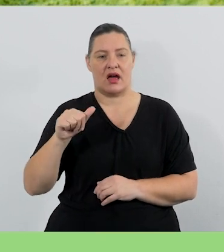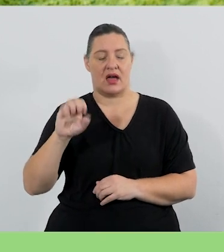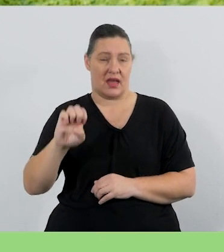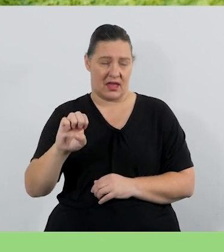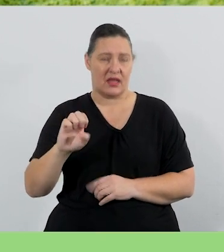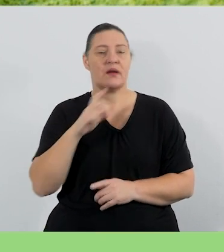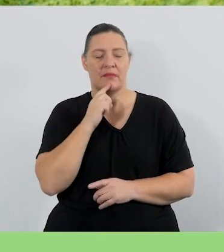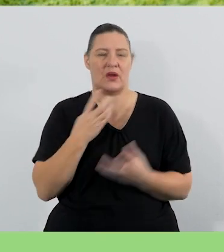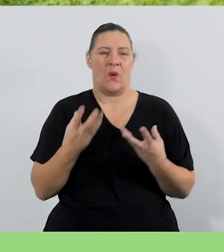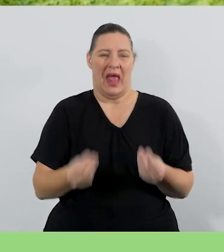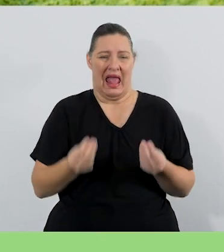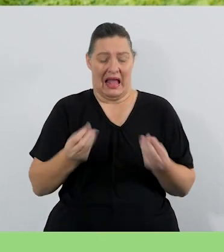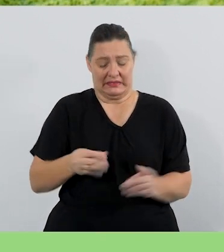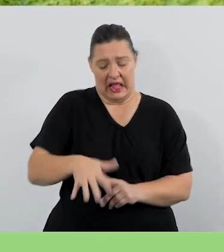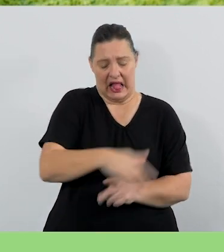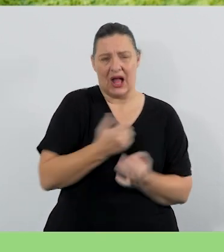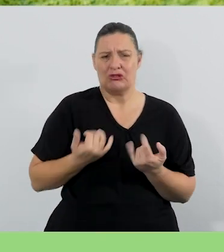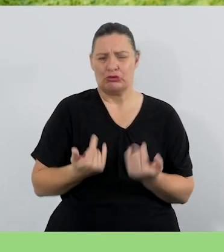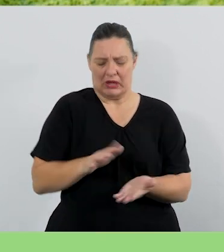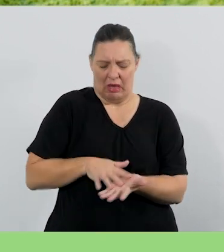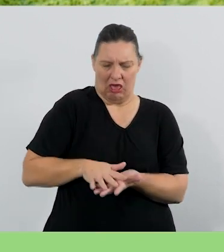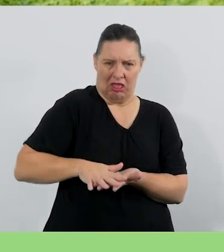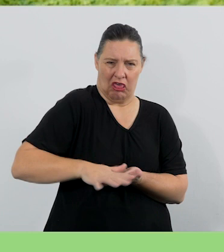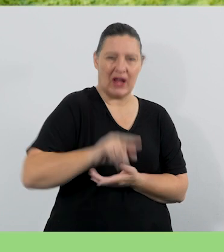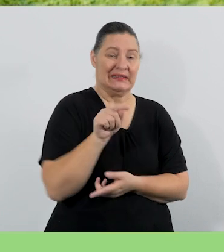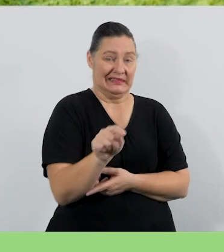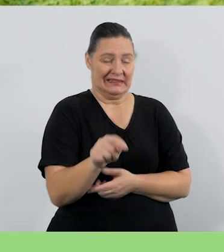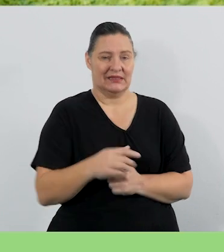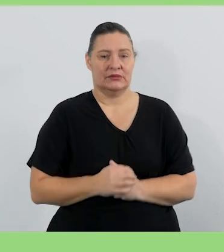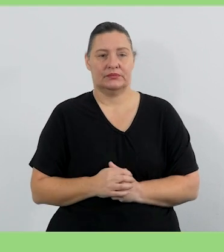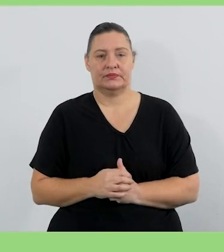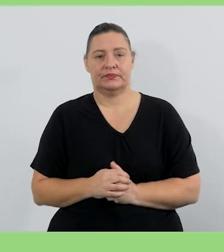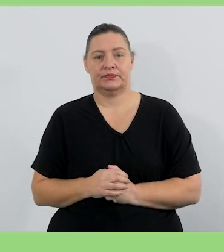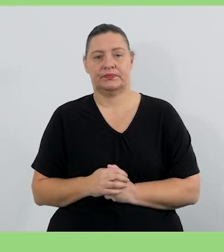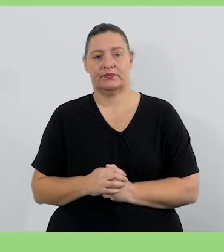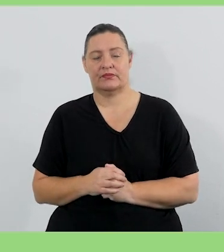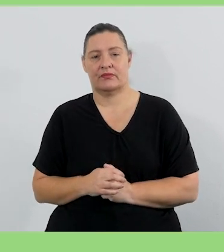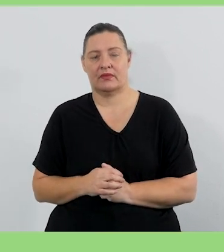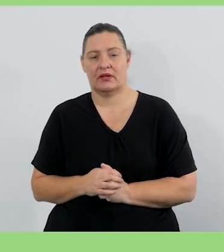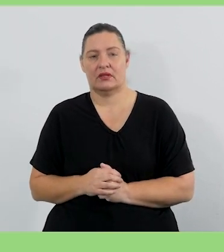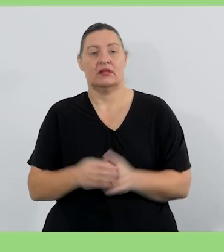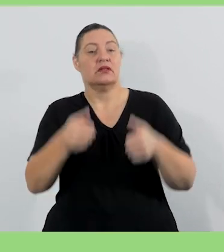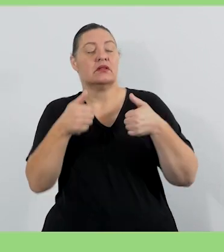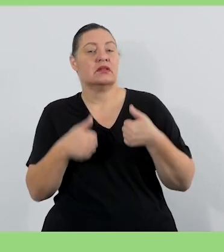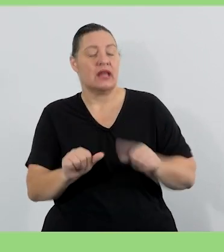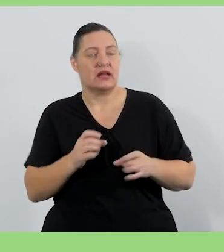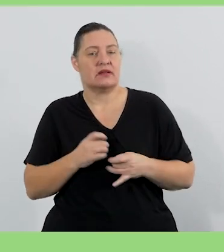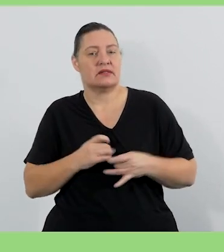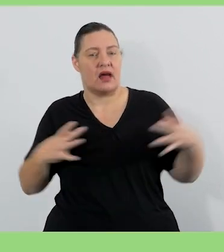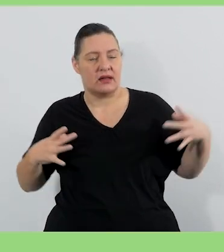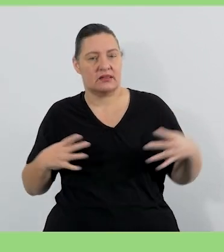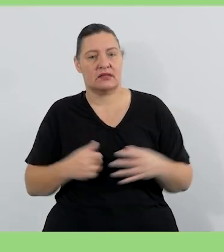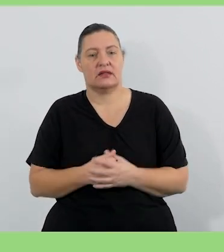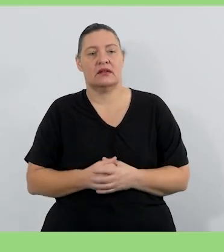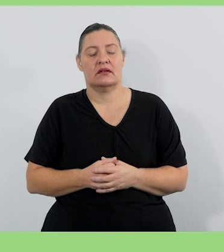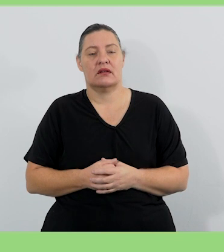normally find in wet areas or in aquatic ecosystems. Then we are going to start with